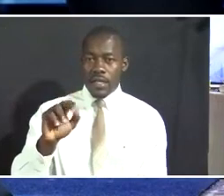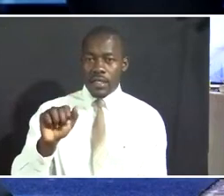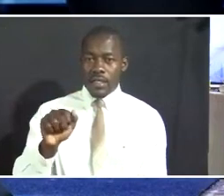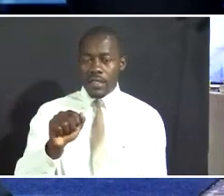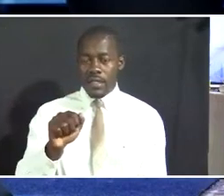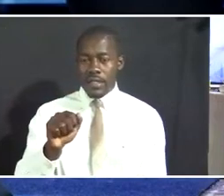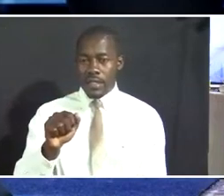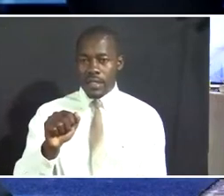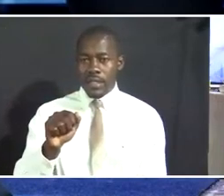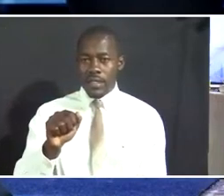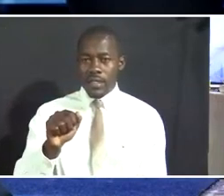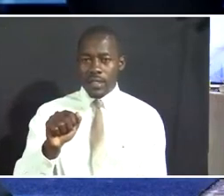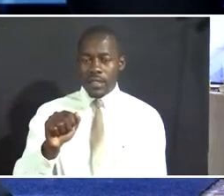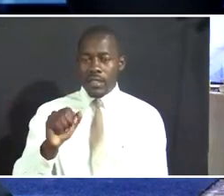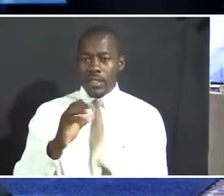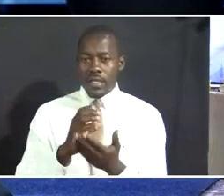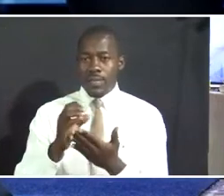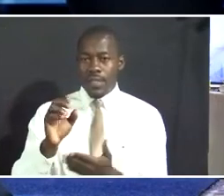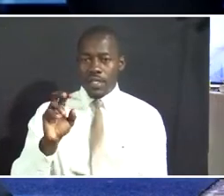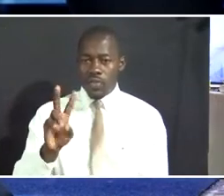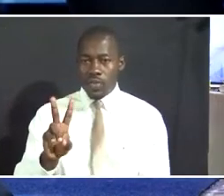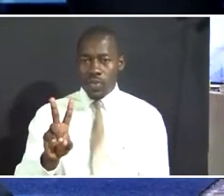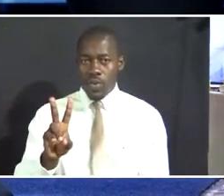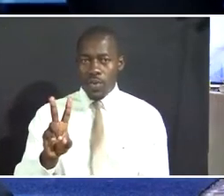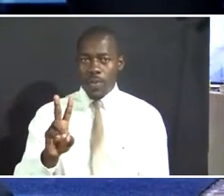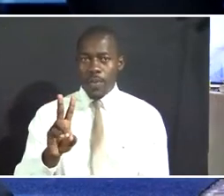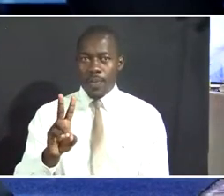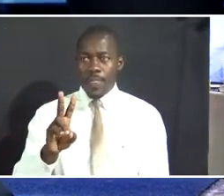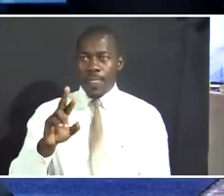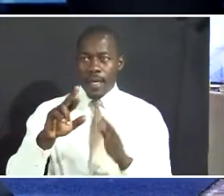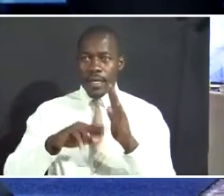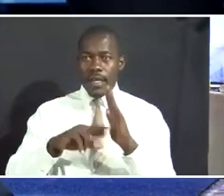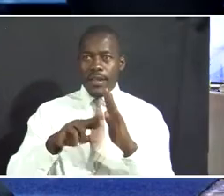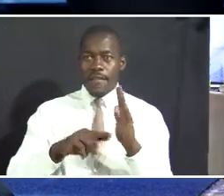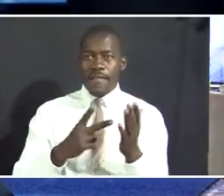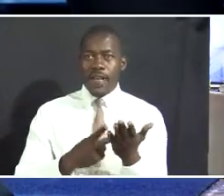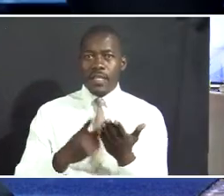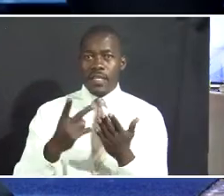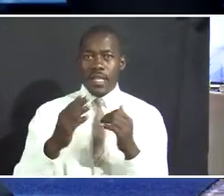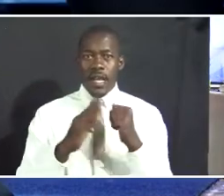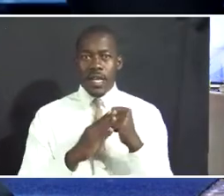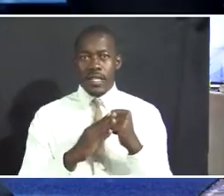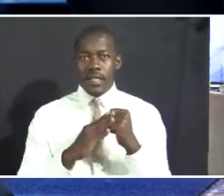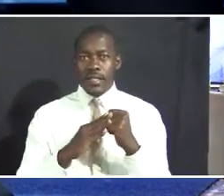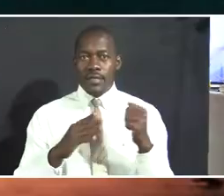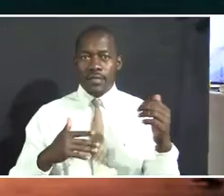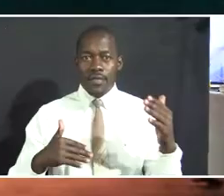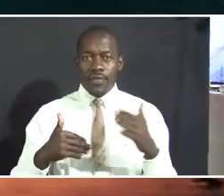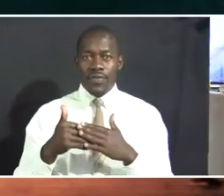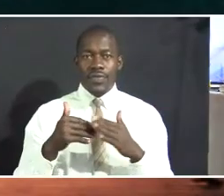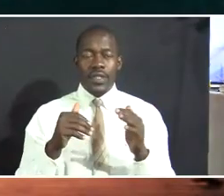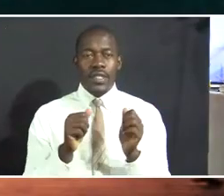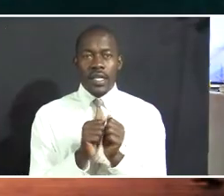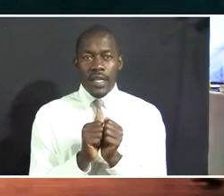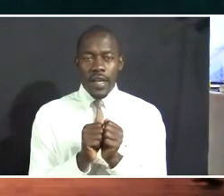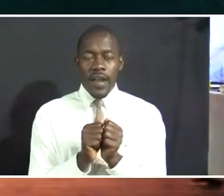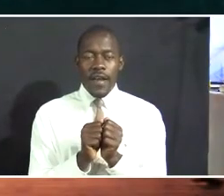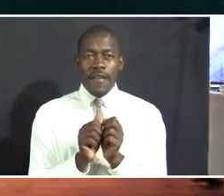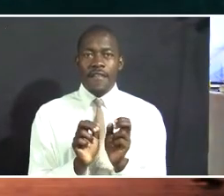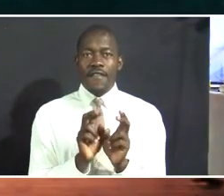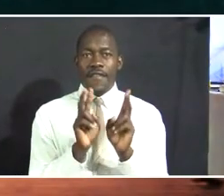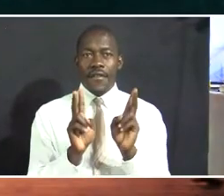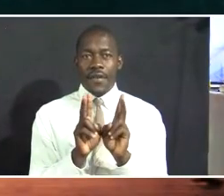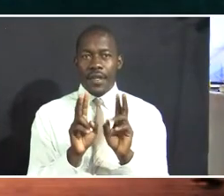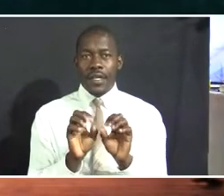to Exodus chapter 2, and I'll read just verse 9 and verse 10. This is very, very clear for us